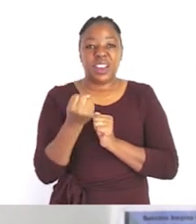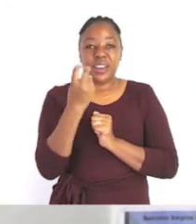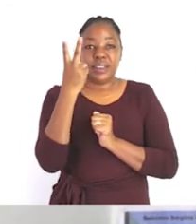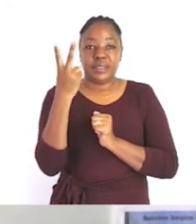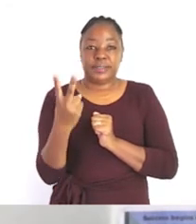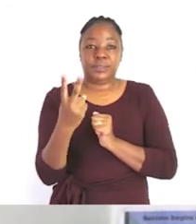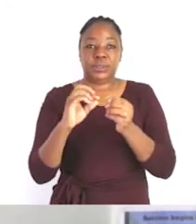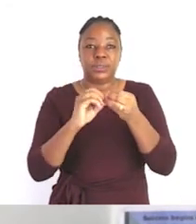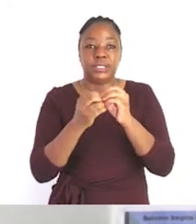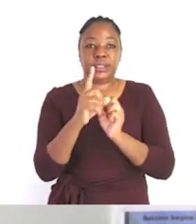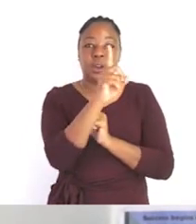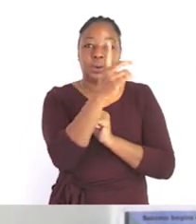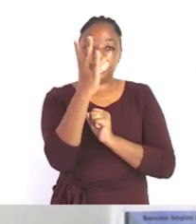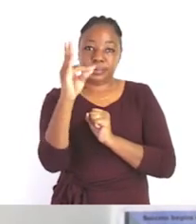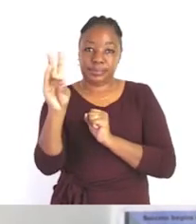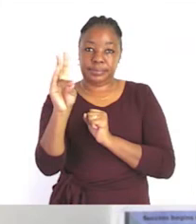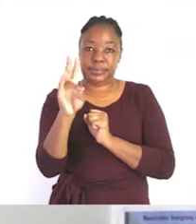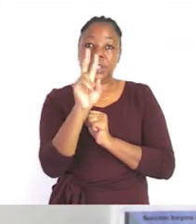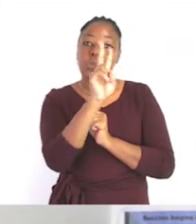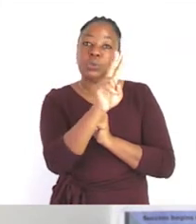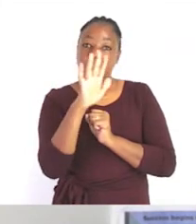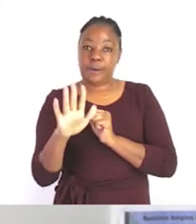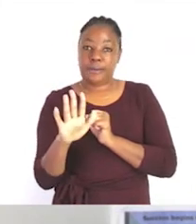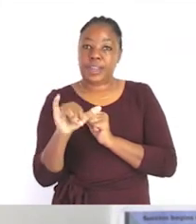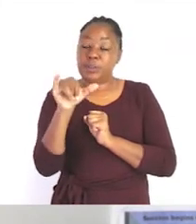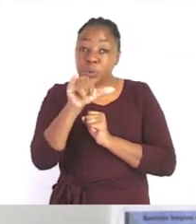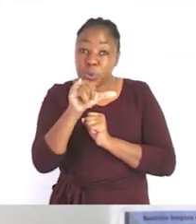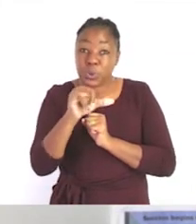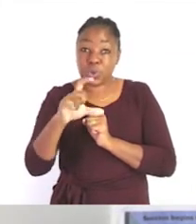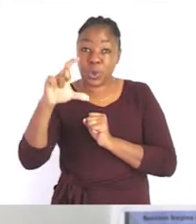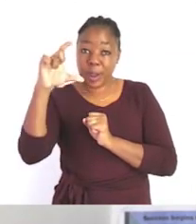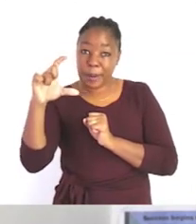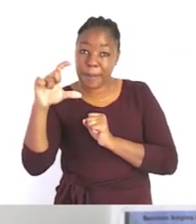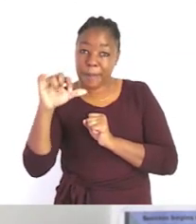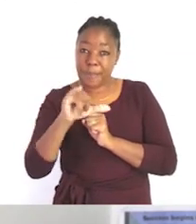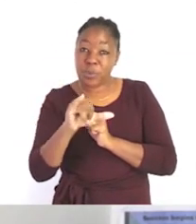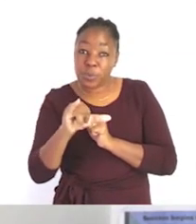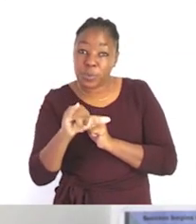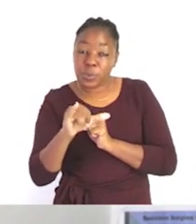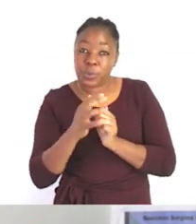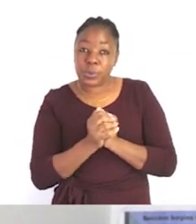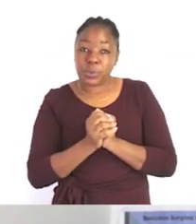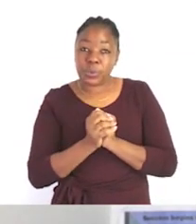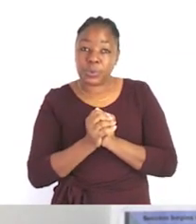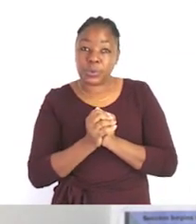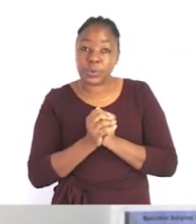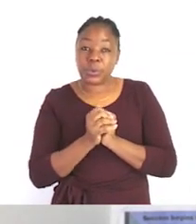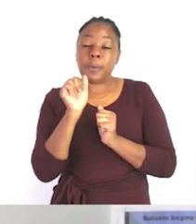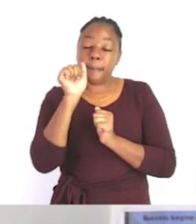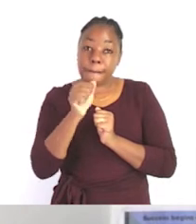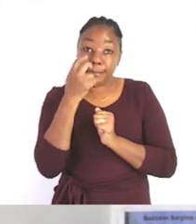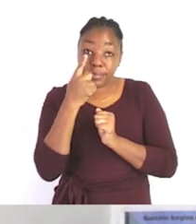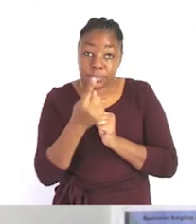remaining. We have 17 and 25. Again, you must look at the